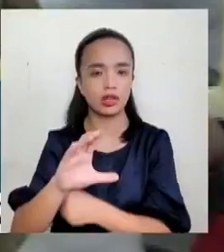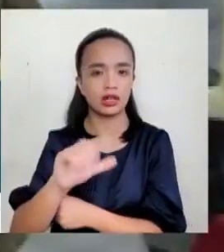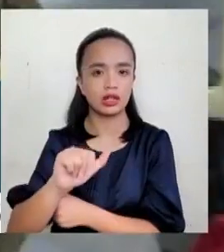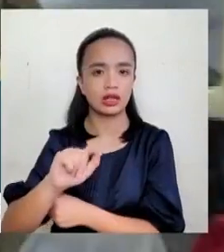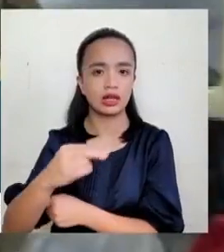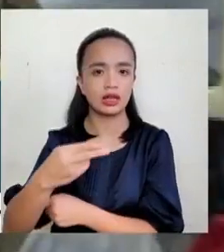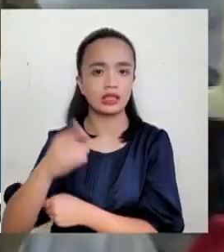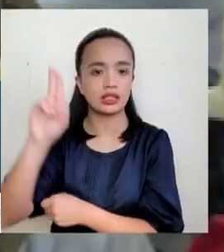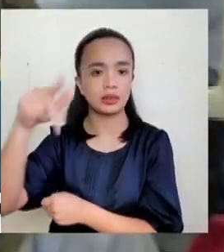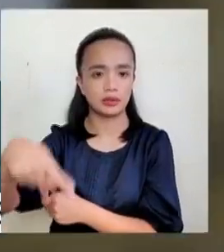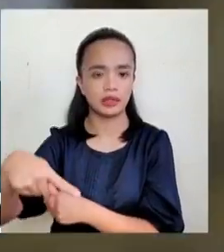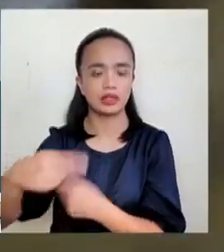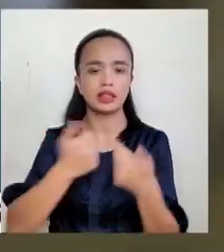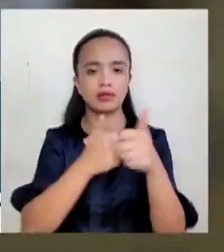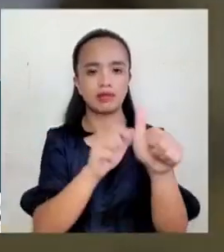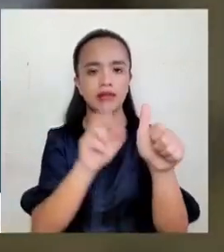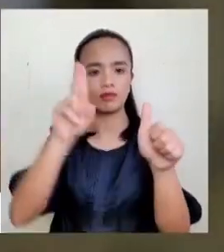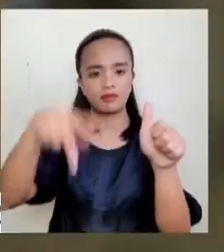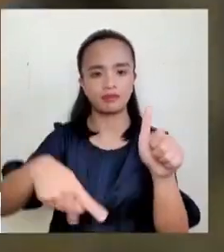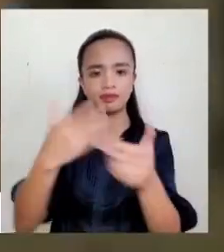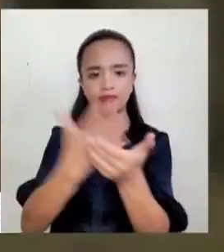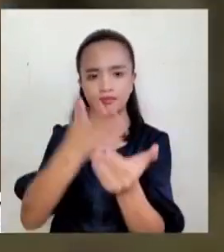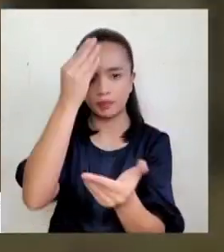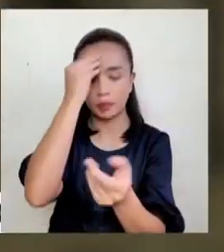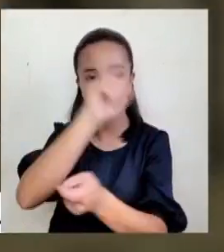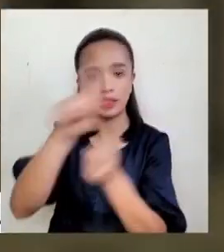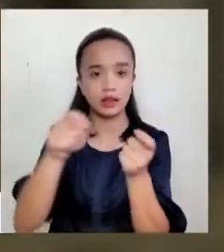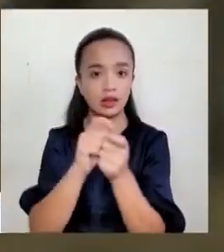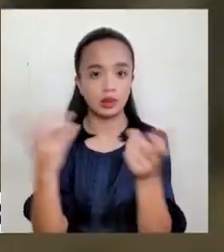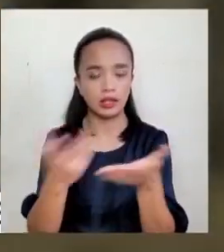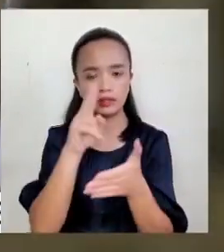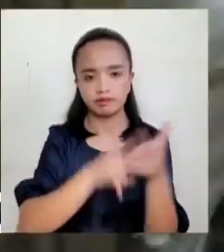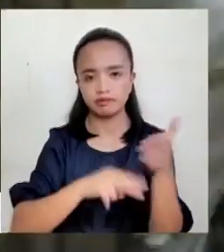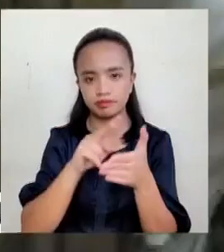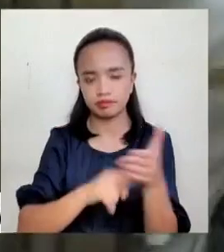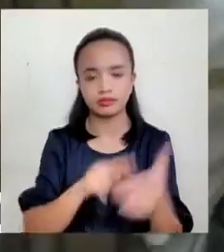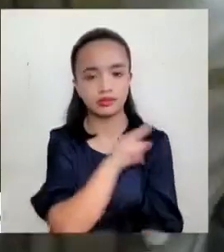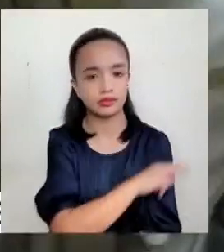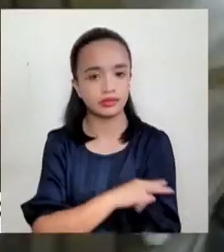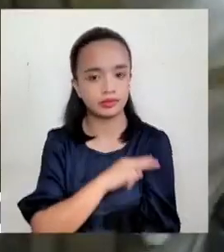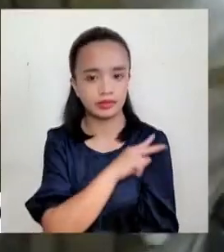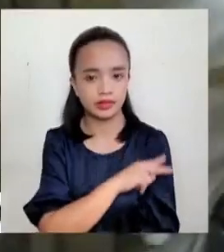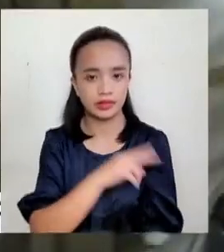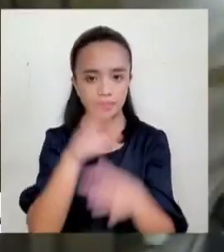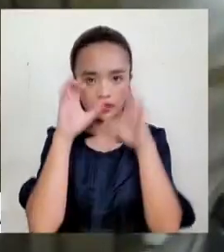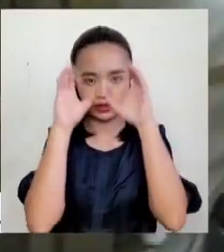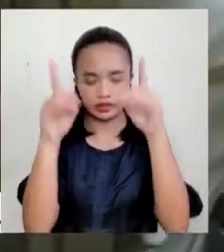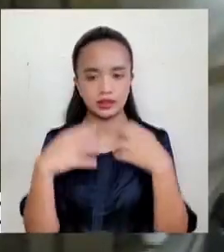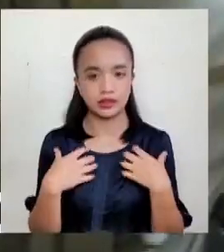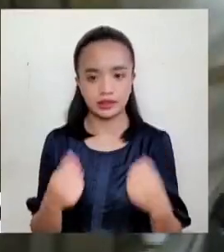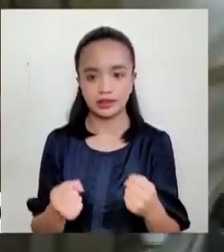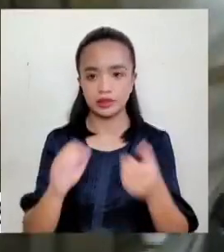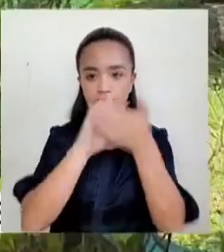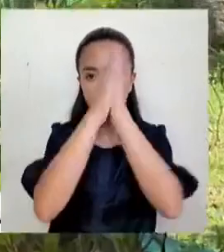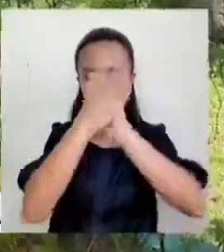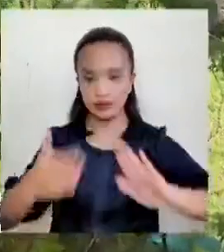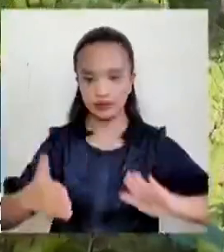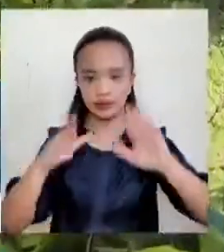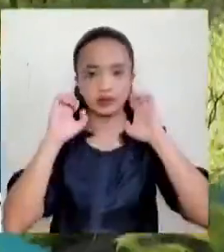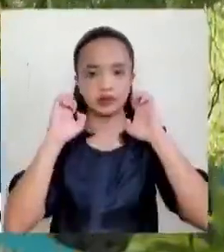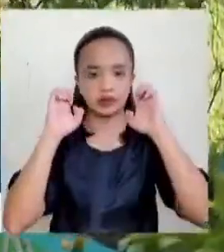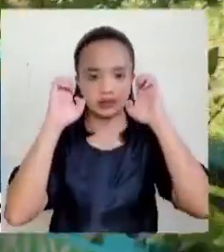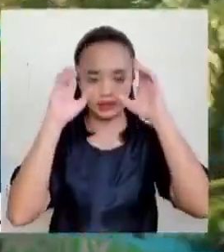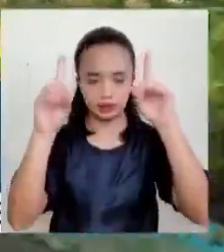to catch up on their learning, particularly on reading, values education, health, and peace education.